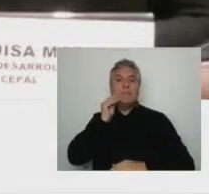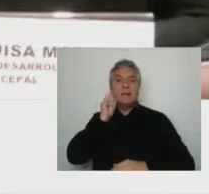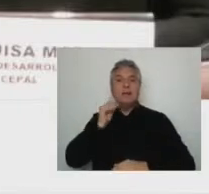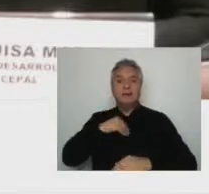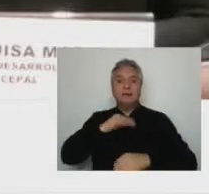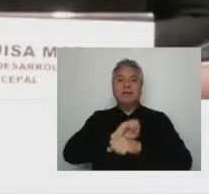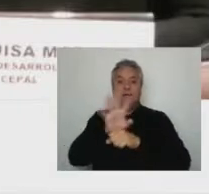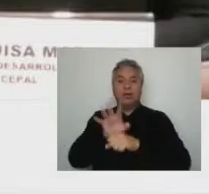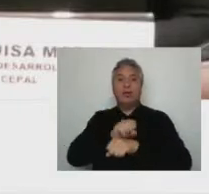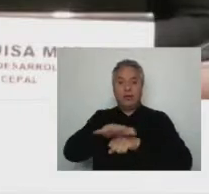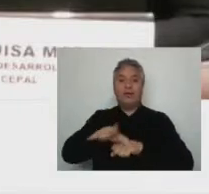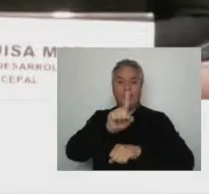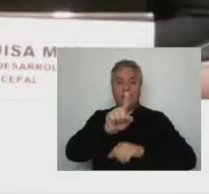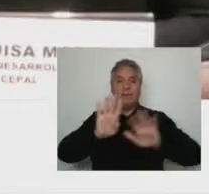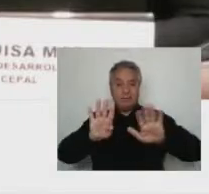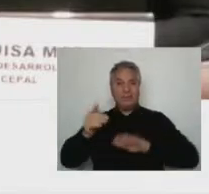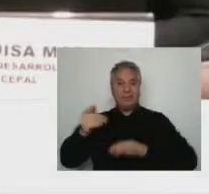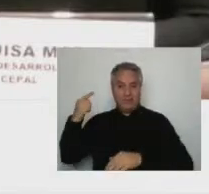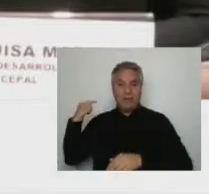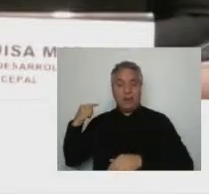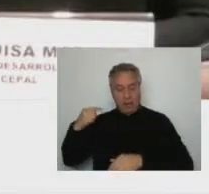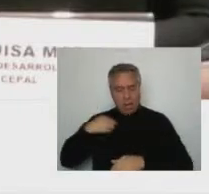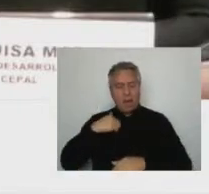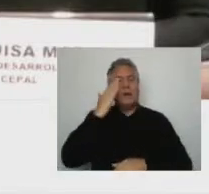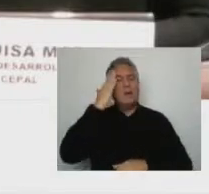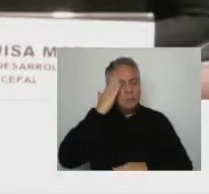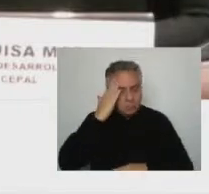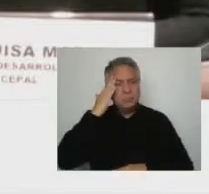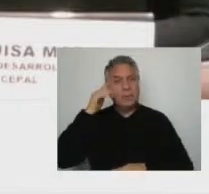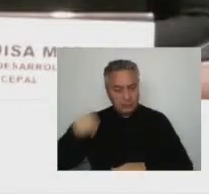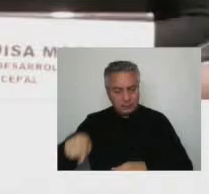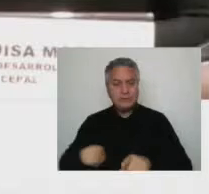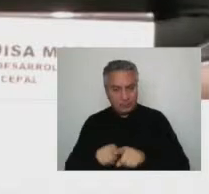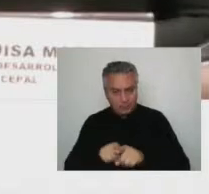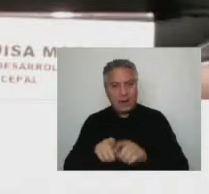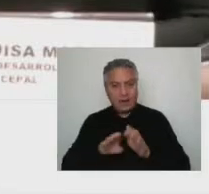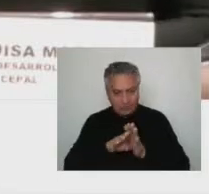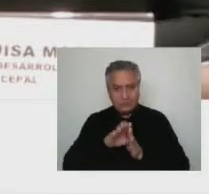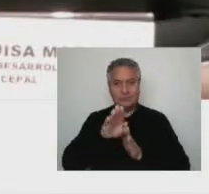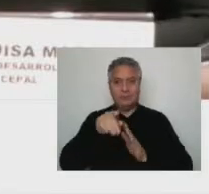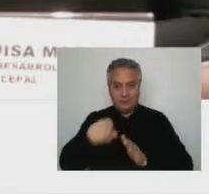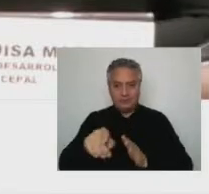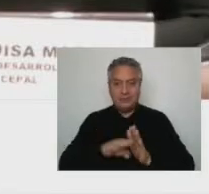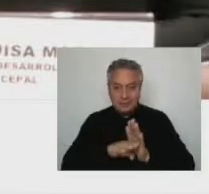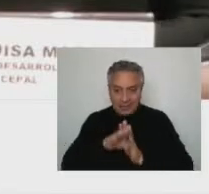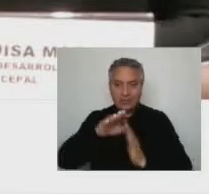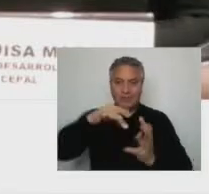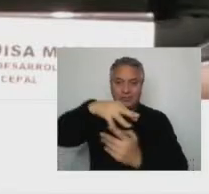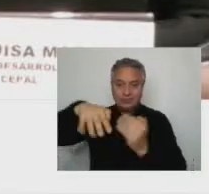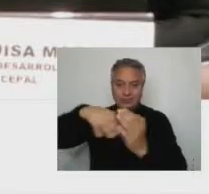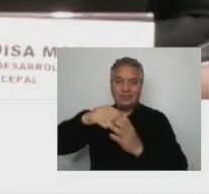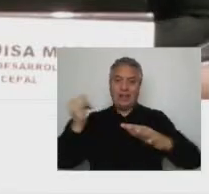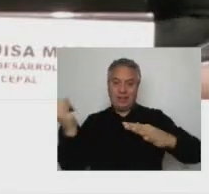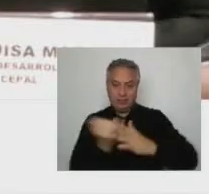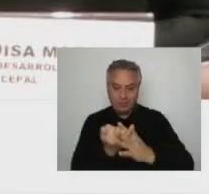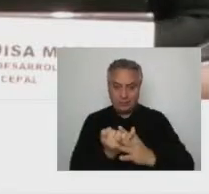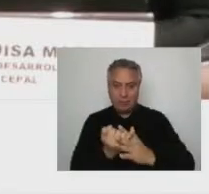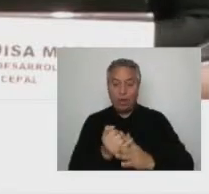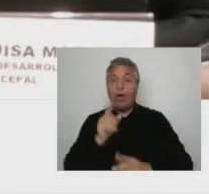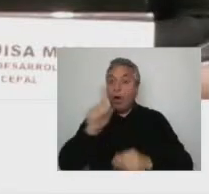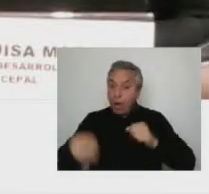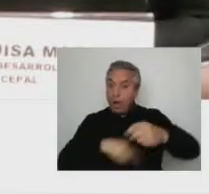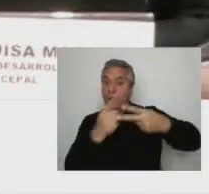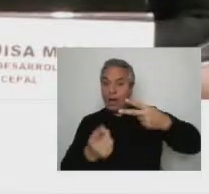pandemic, we know that health is a central component for inclusive development and economic development and